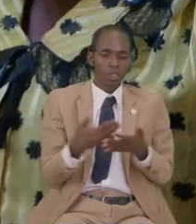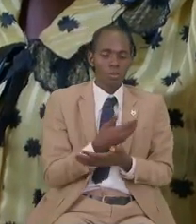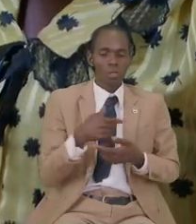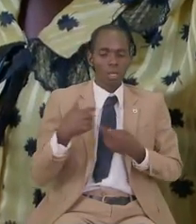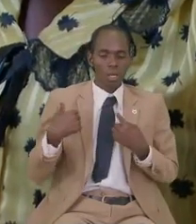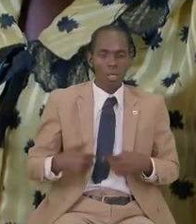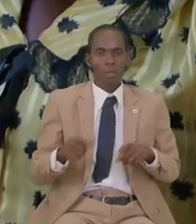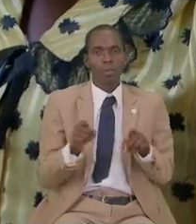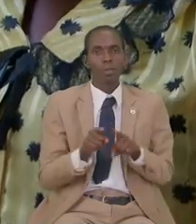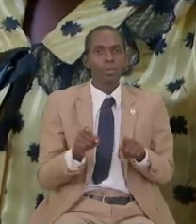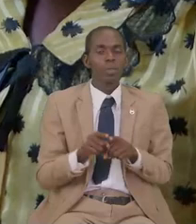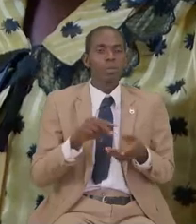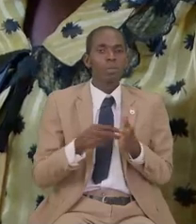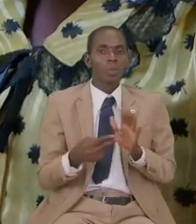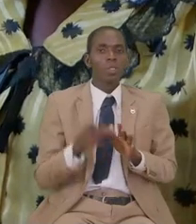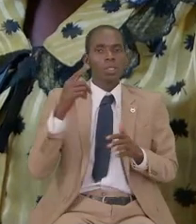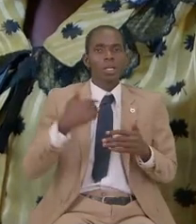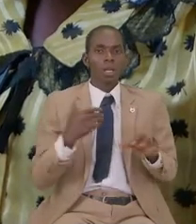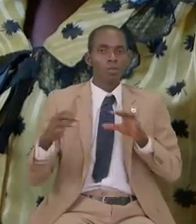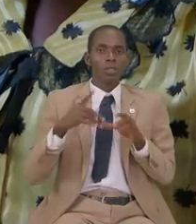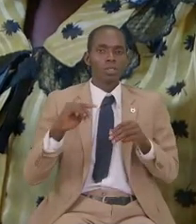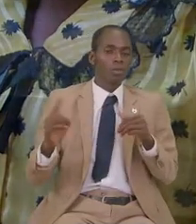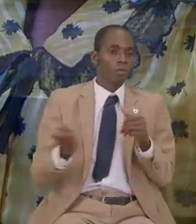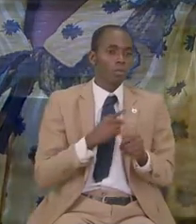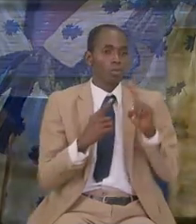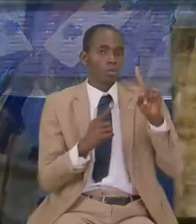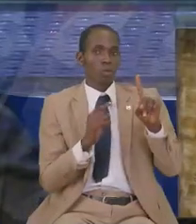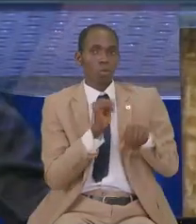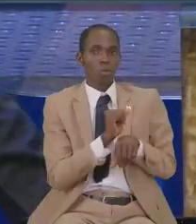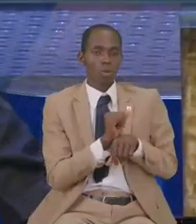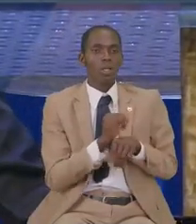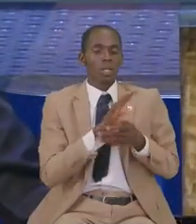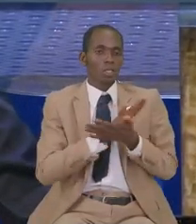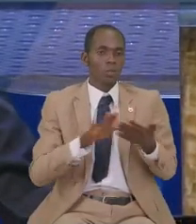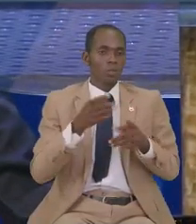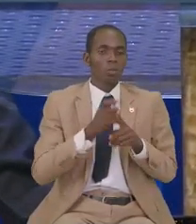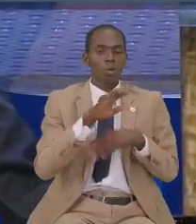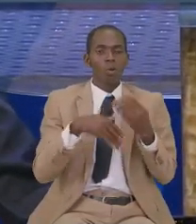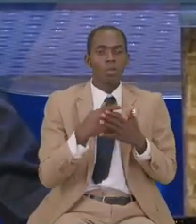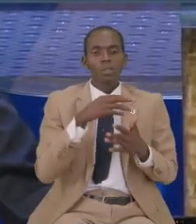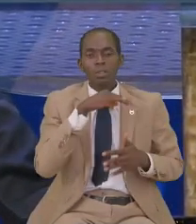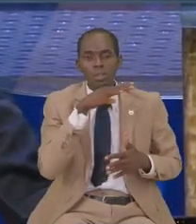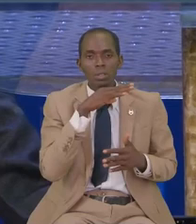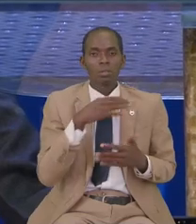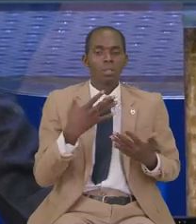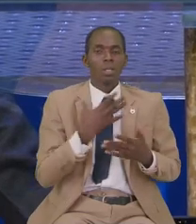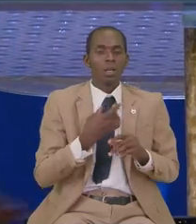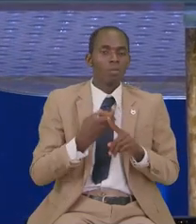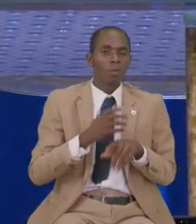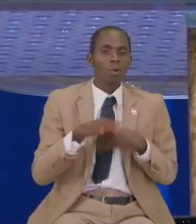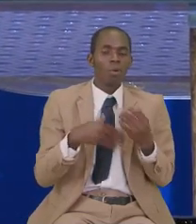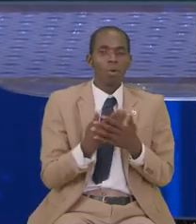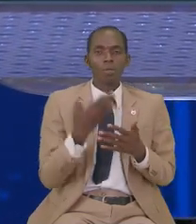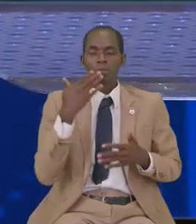also. That means I have done the first one. I have cleansed you from all your idols, from all your filthiness, and all your